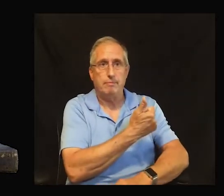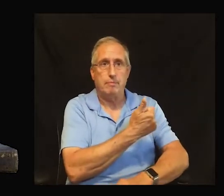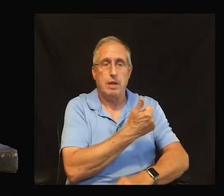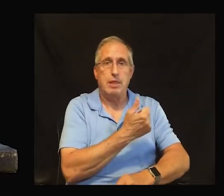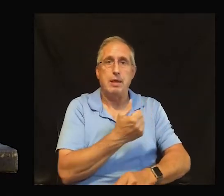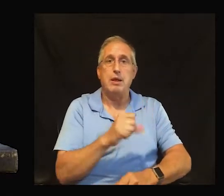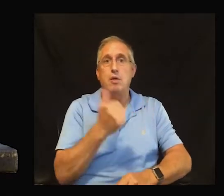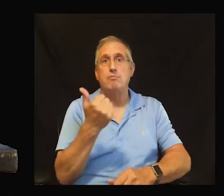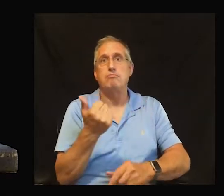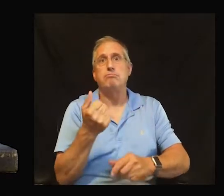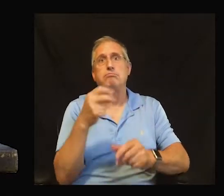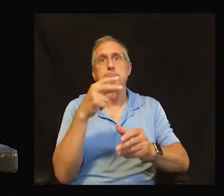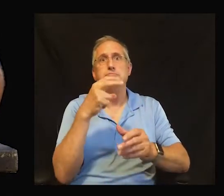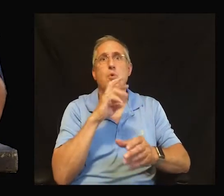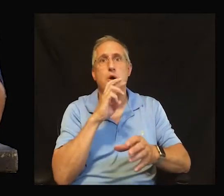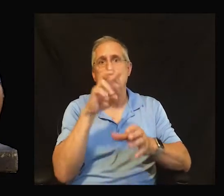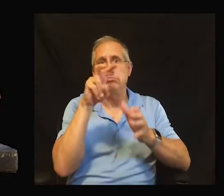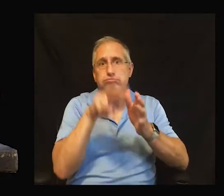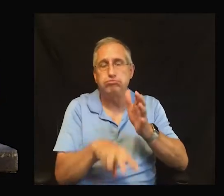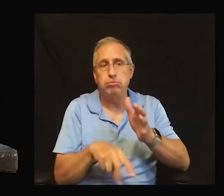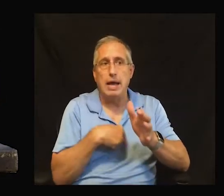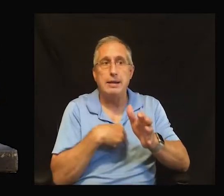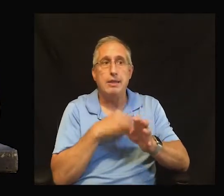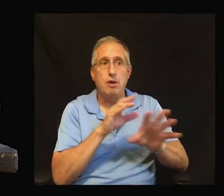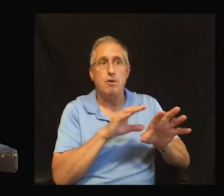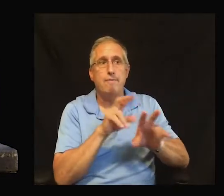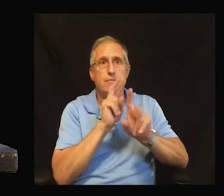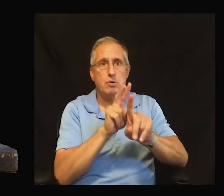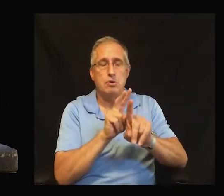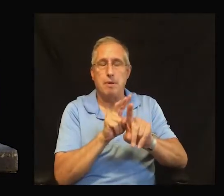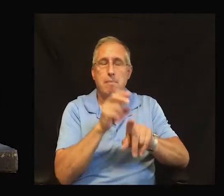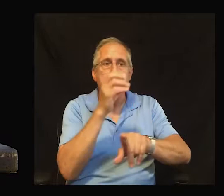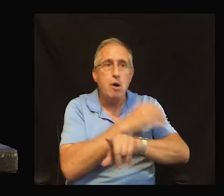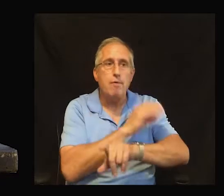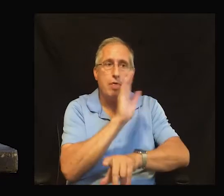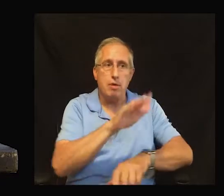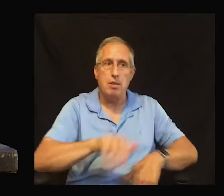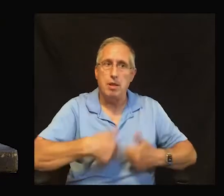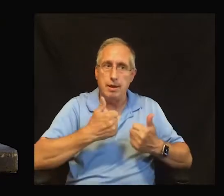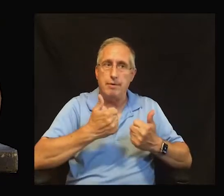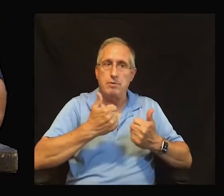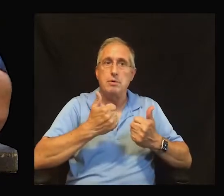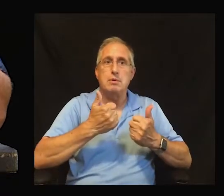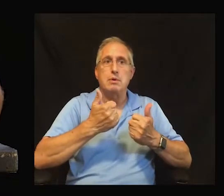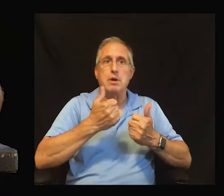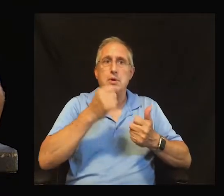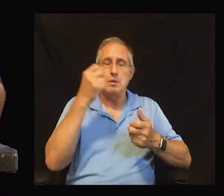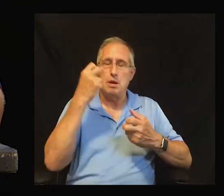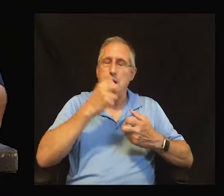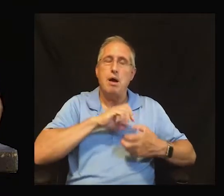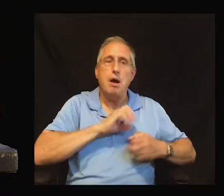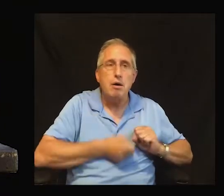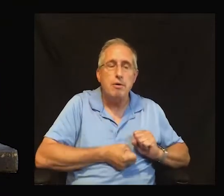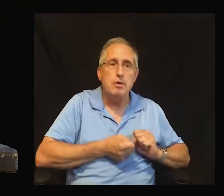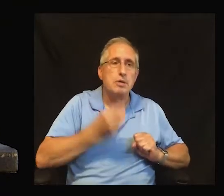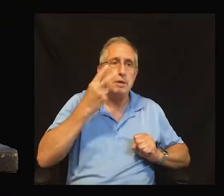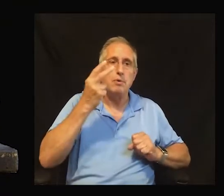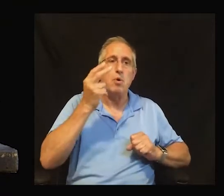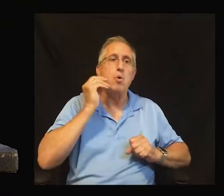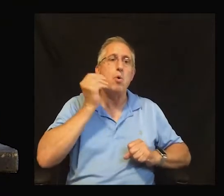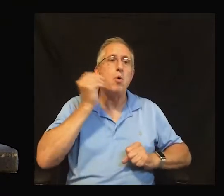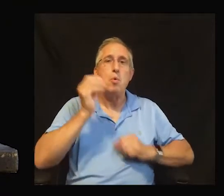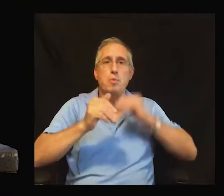other from a drowning. I did their memorials, and as powerful as the lives of these two young people were, it was heartbreaking to see them go home to